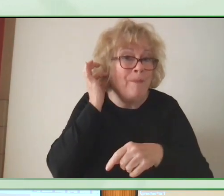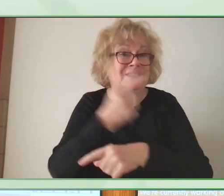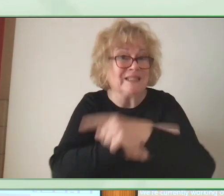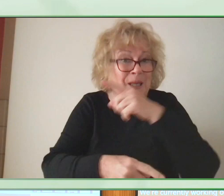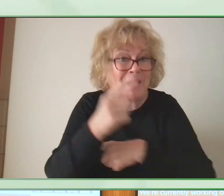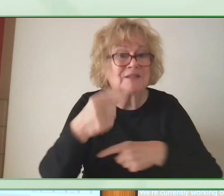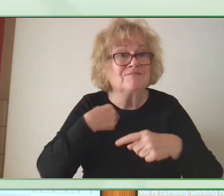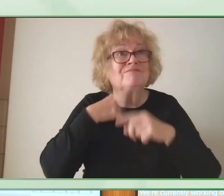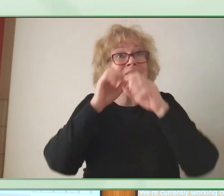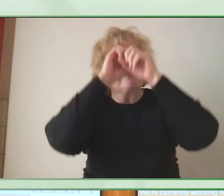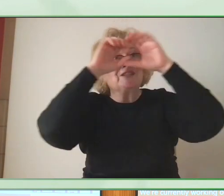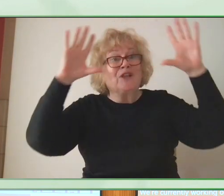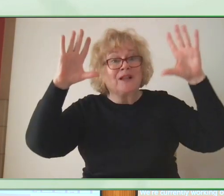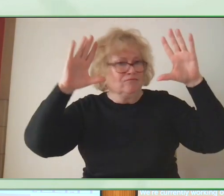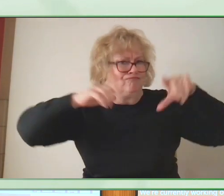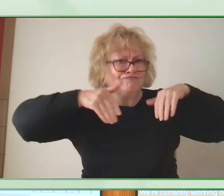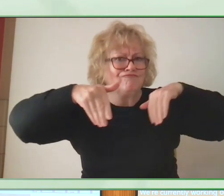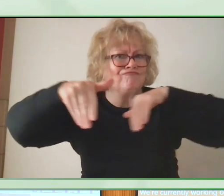beneficiaries. As well as, we